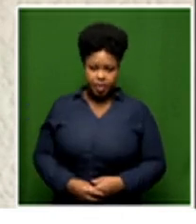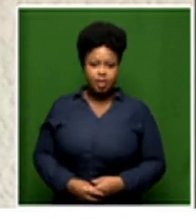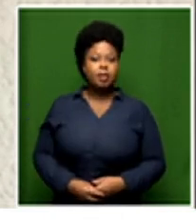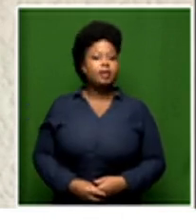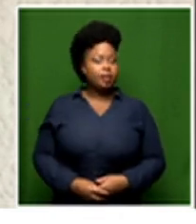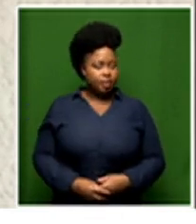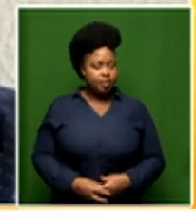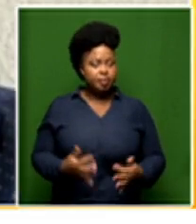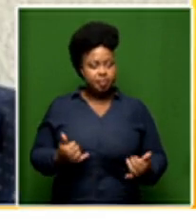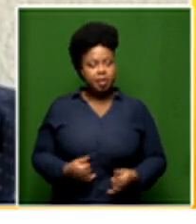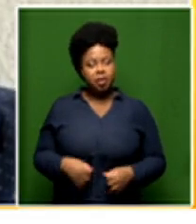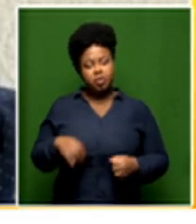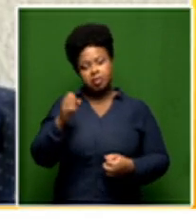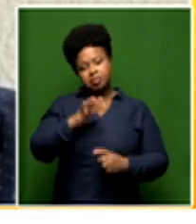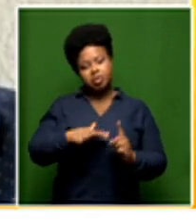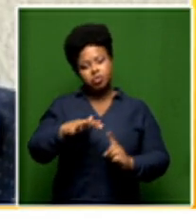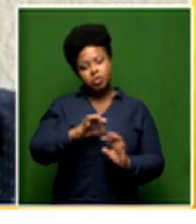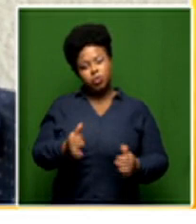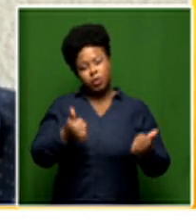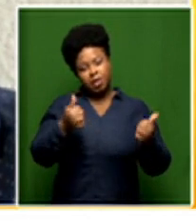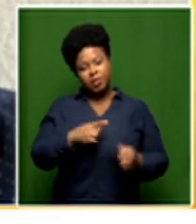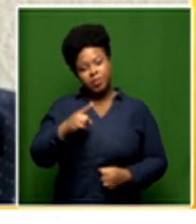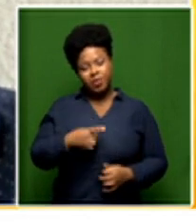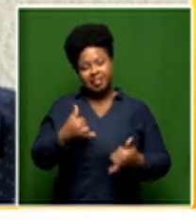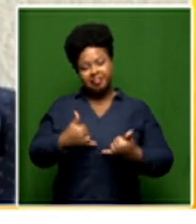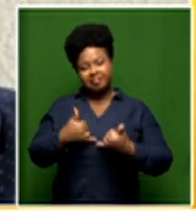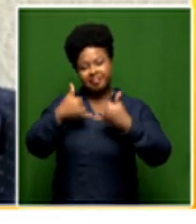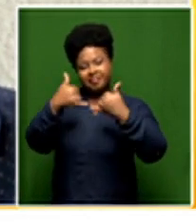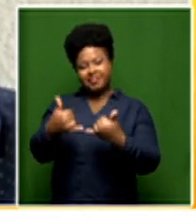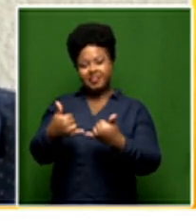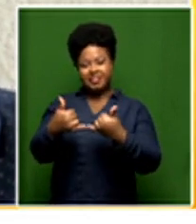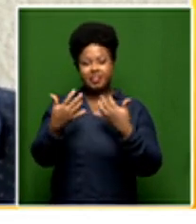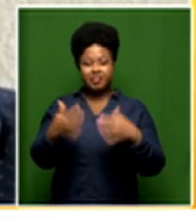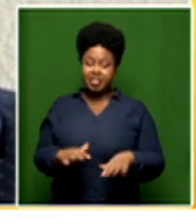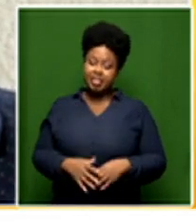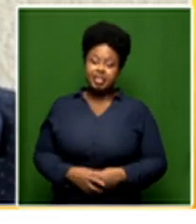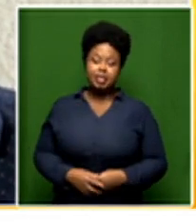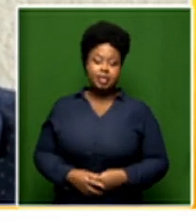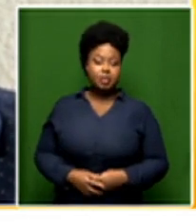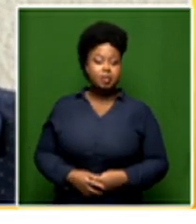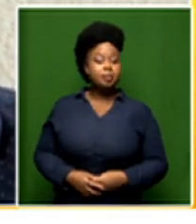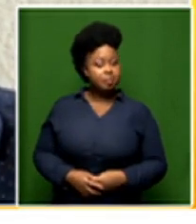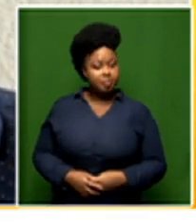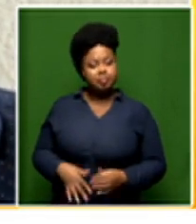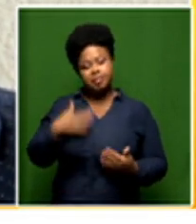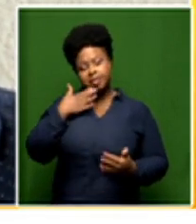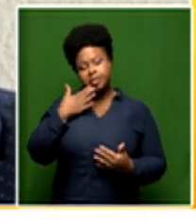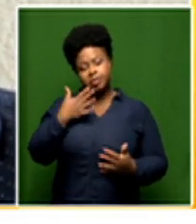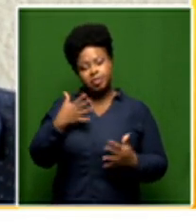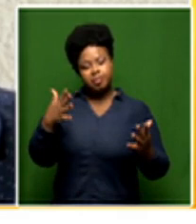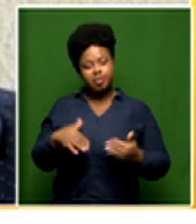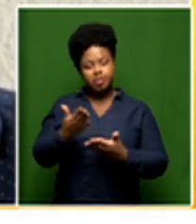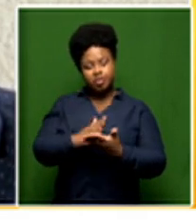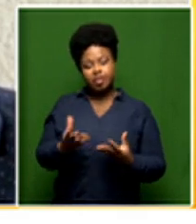captured that situation very well to the point of being rewarded with an award for it. And thank you so much